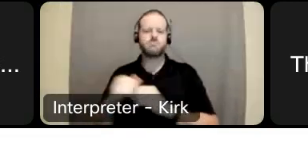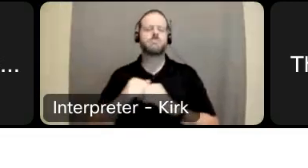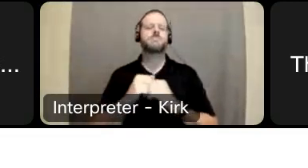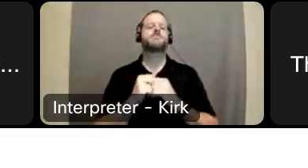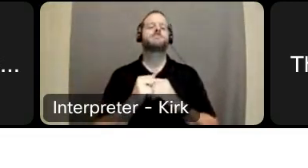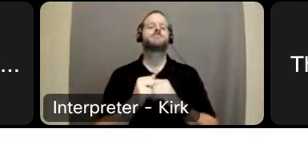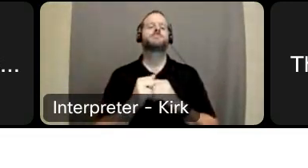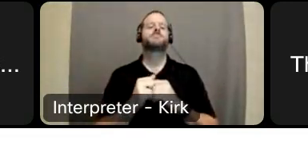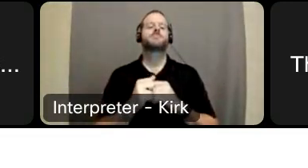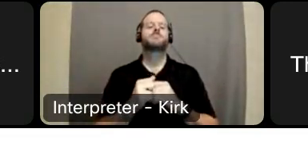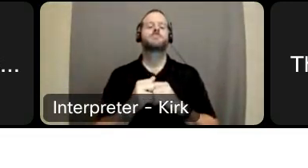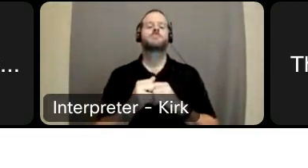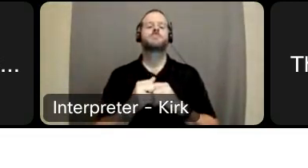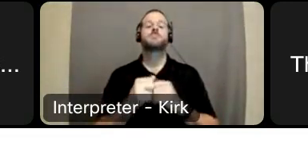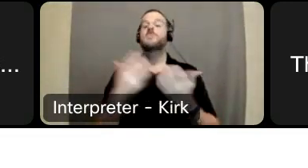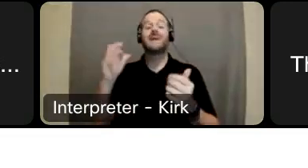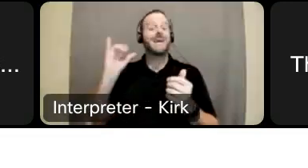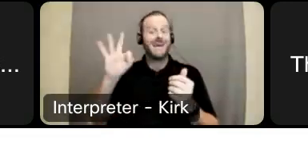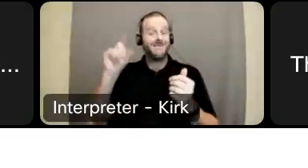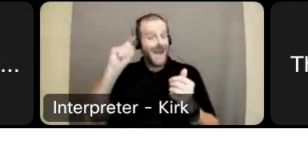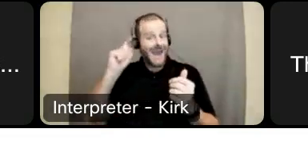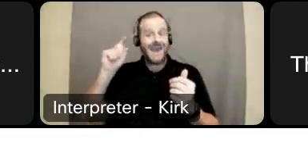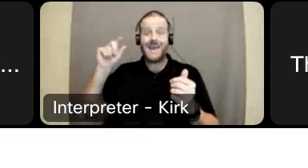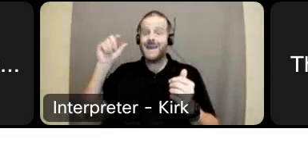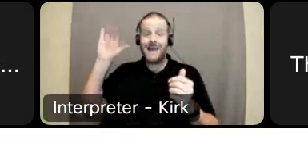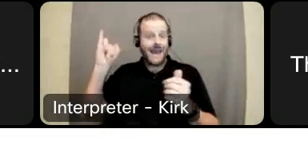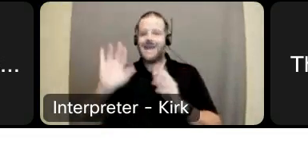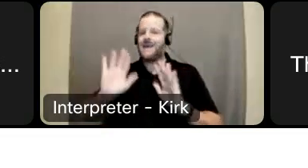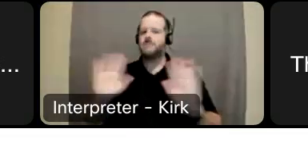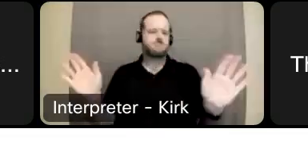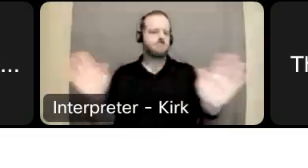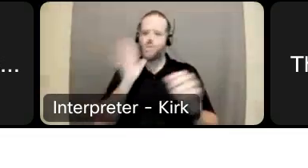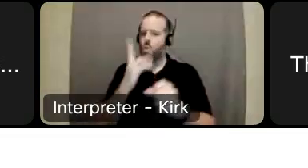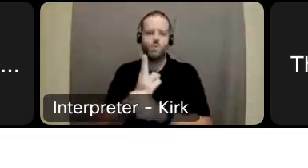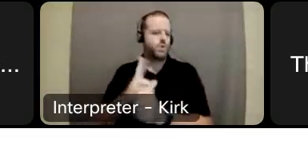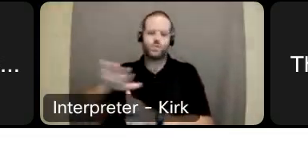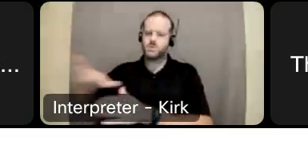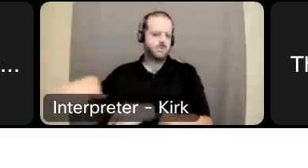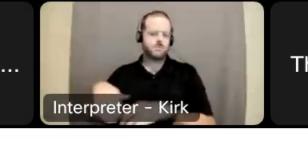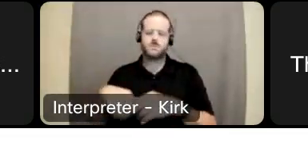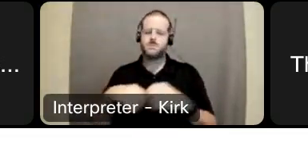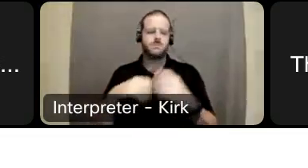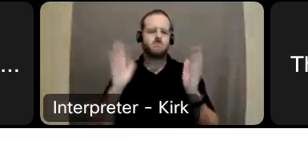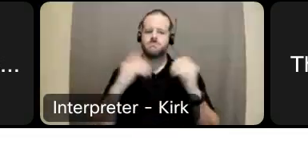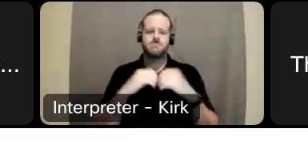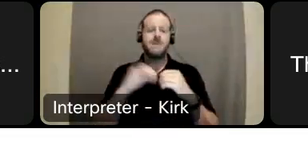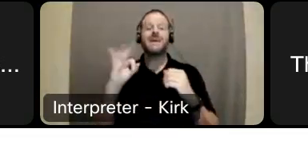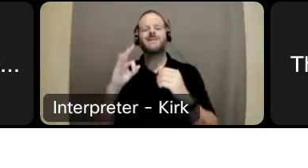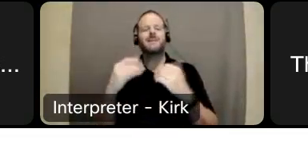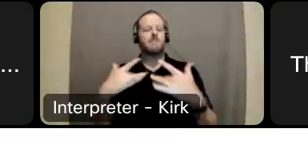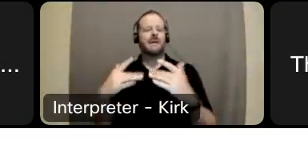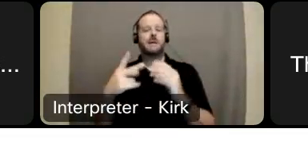So again, don't calculate thresholds from an aided audiogram or an audiogram with cochlear implant thresholds, where the thresholds are marked with the C typically.